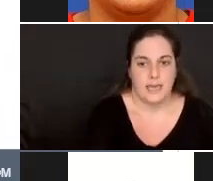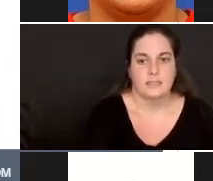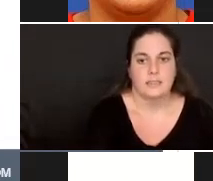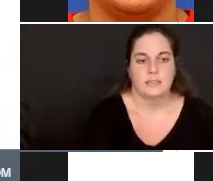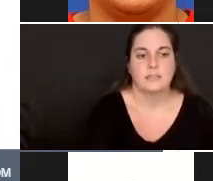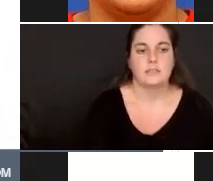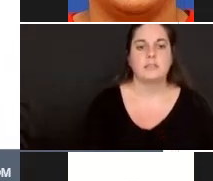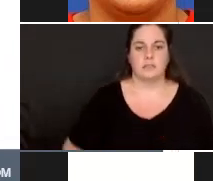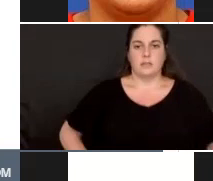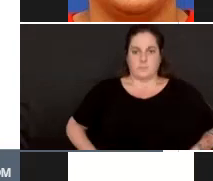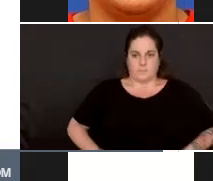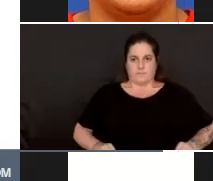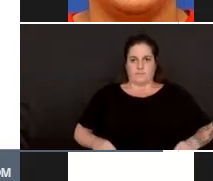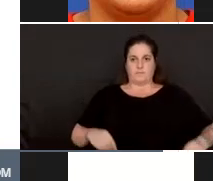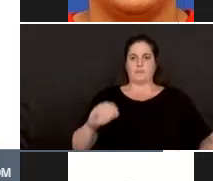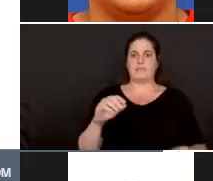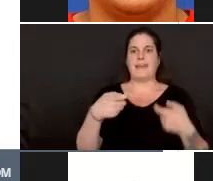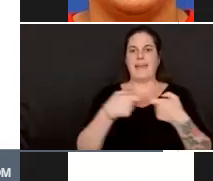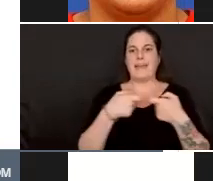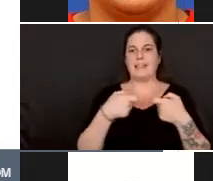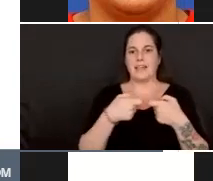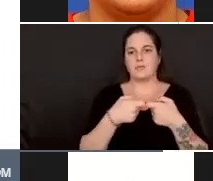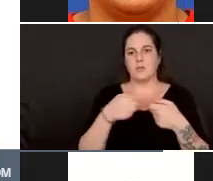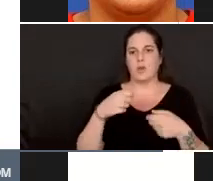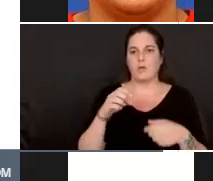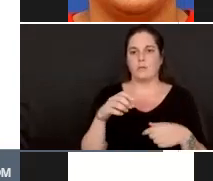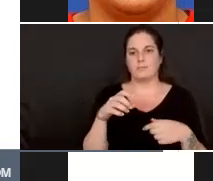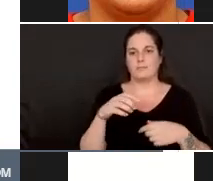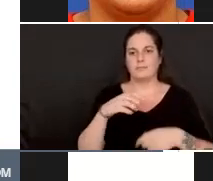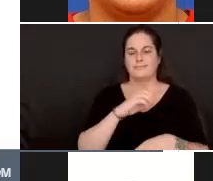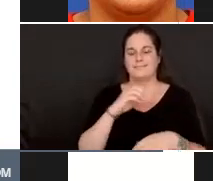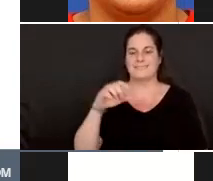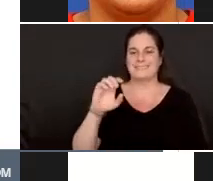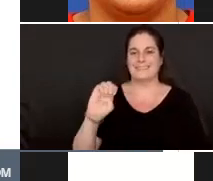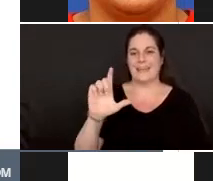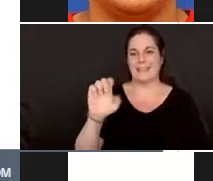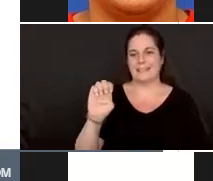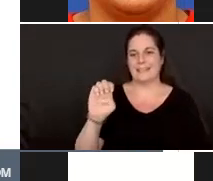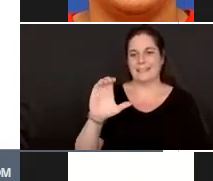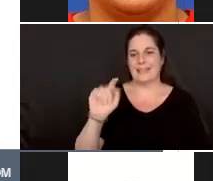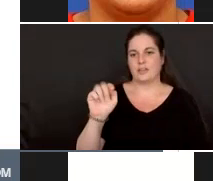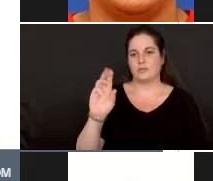talking about electromagnetic waves, okay? And so various forms of light,